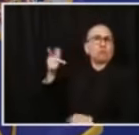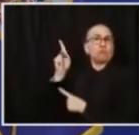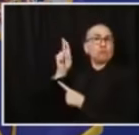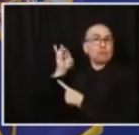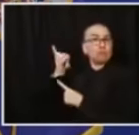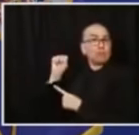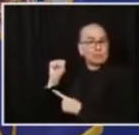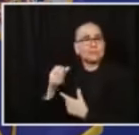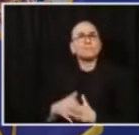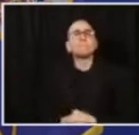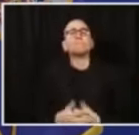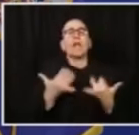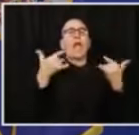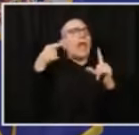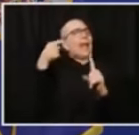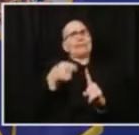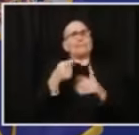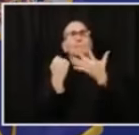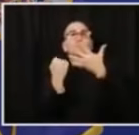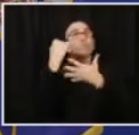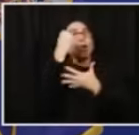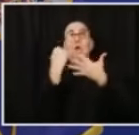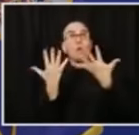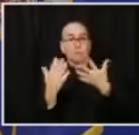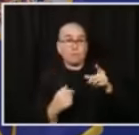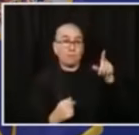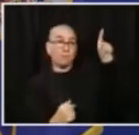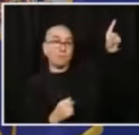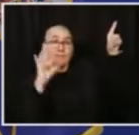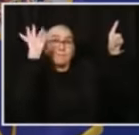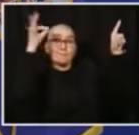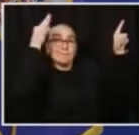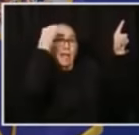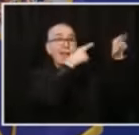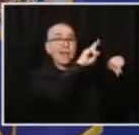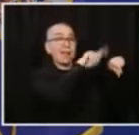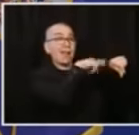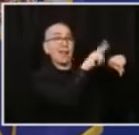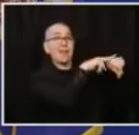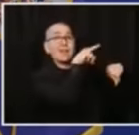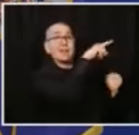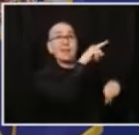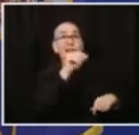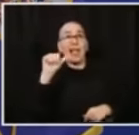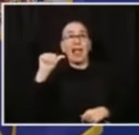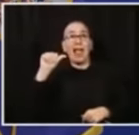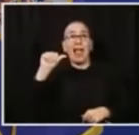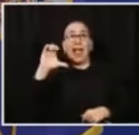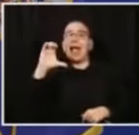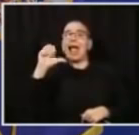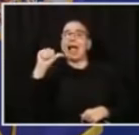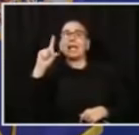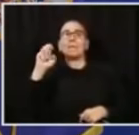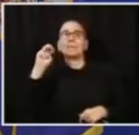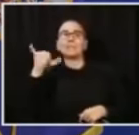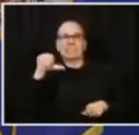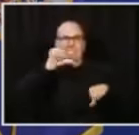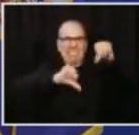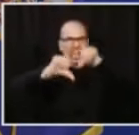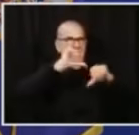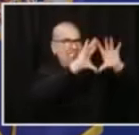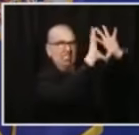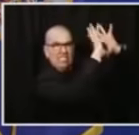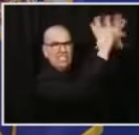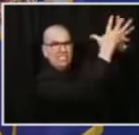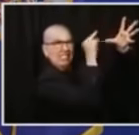started at the federal level. The National Academies of Science were asked by the president to come up with sort of an equitable framework